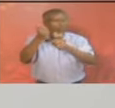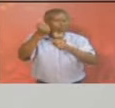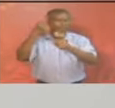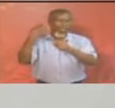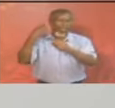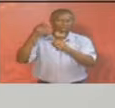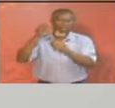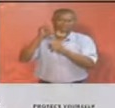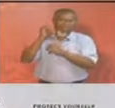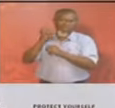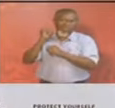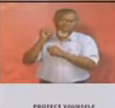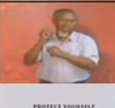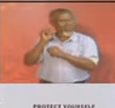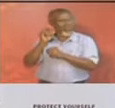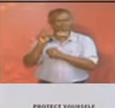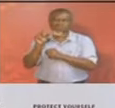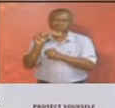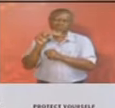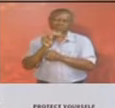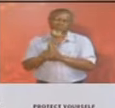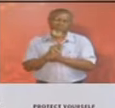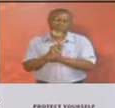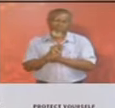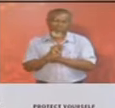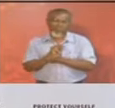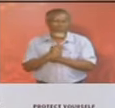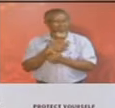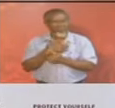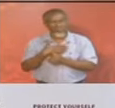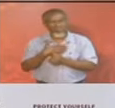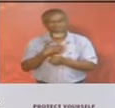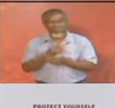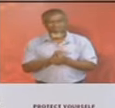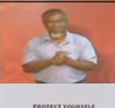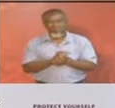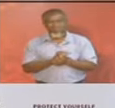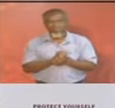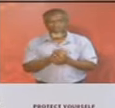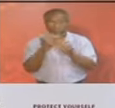couple of weeks. Thank you. We go to CL Communication now, please.